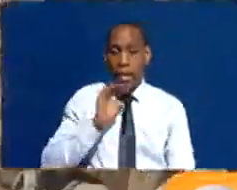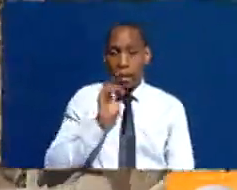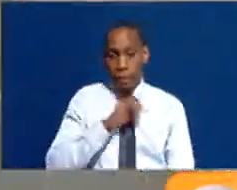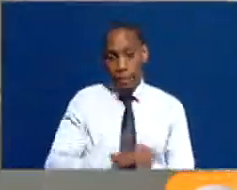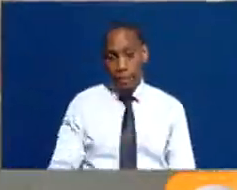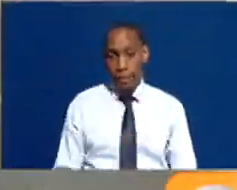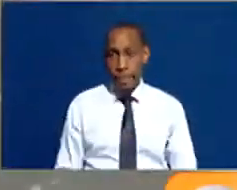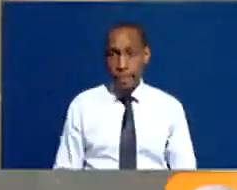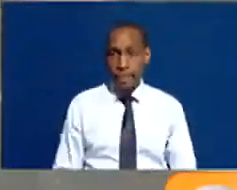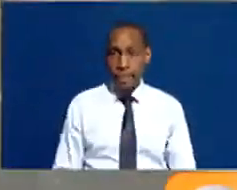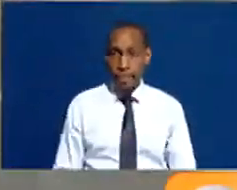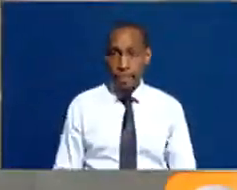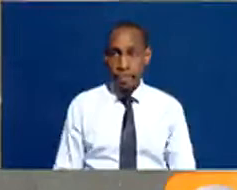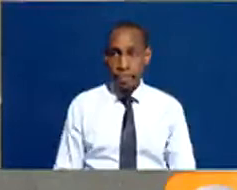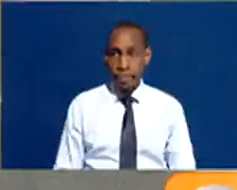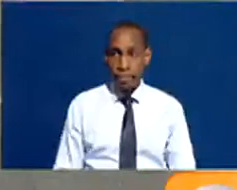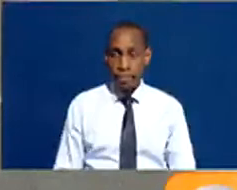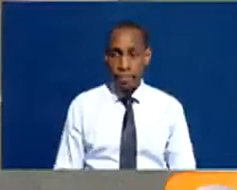battle.